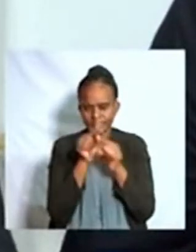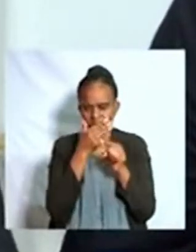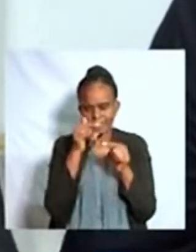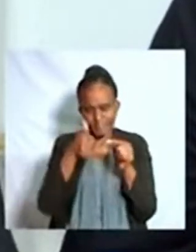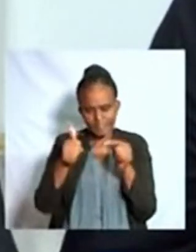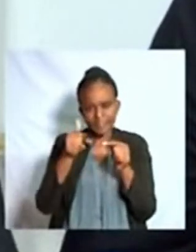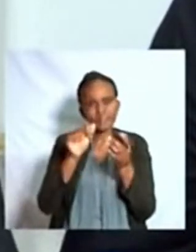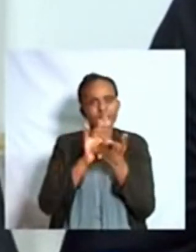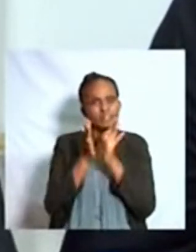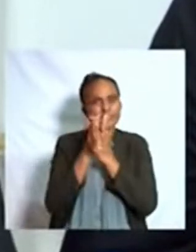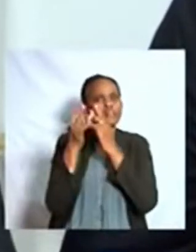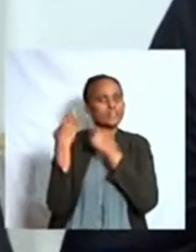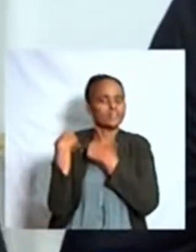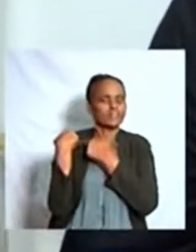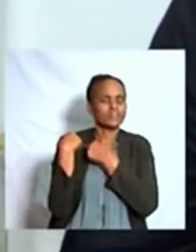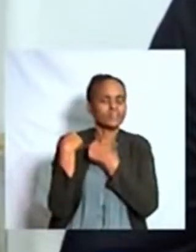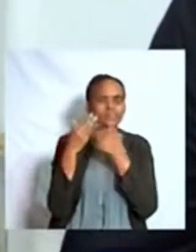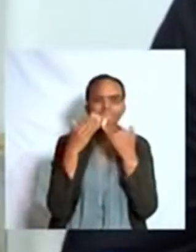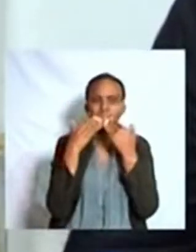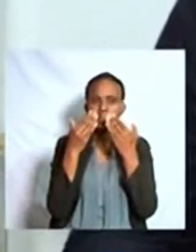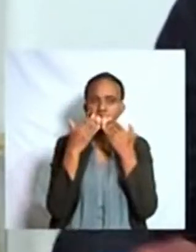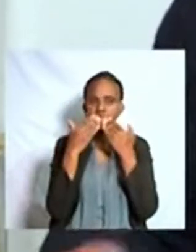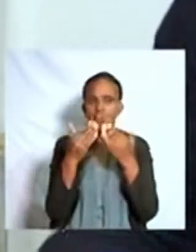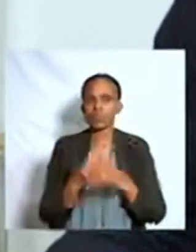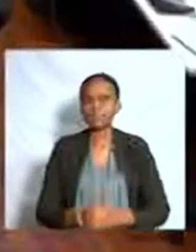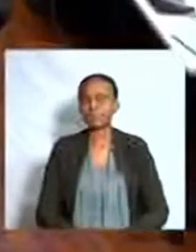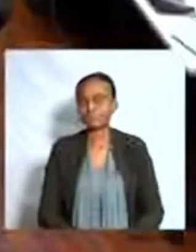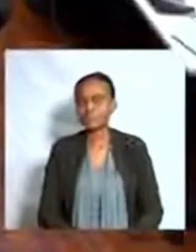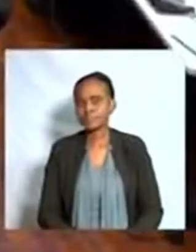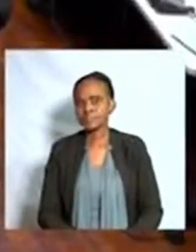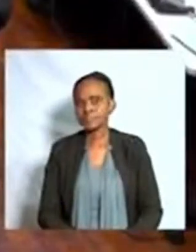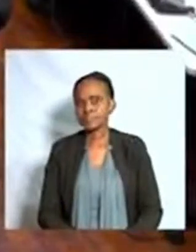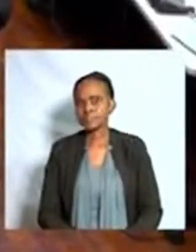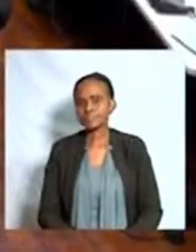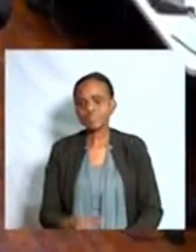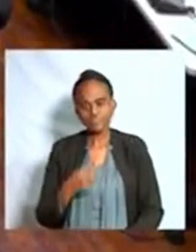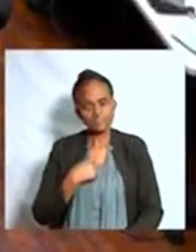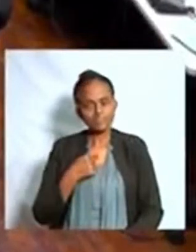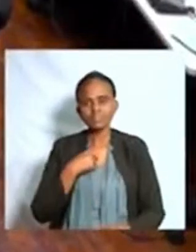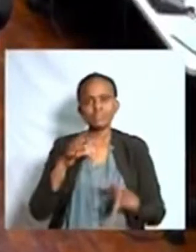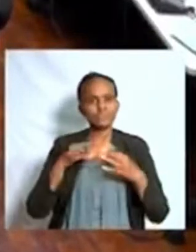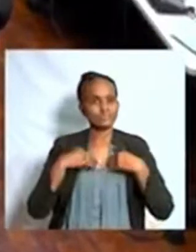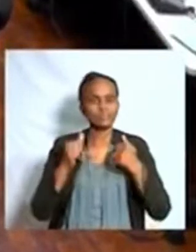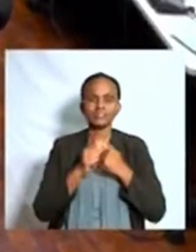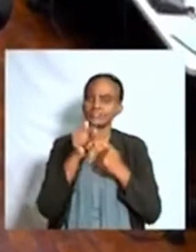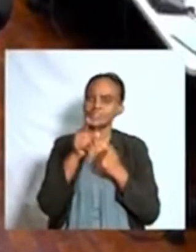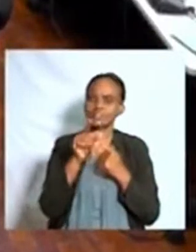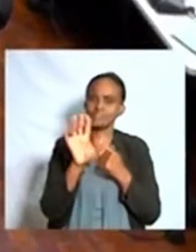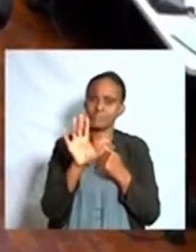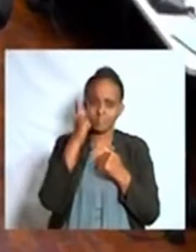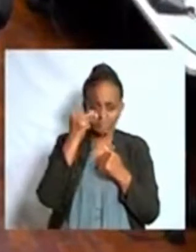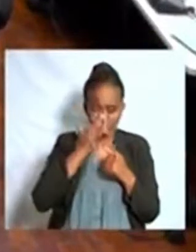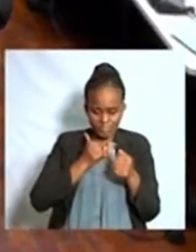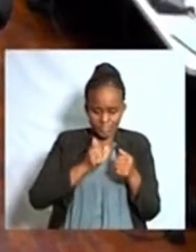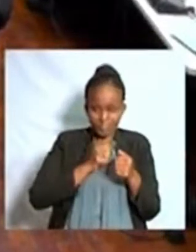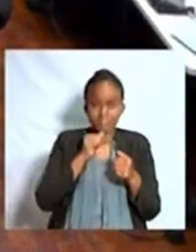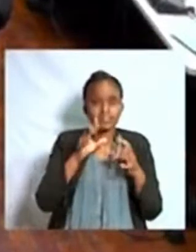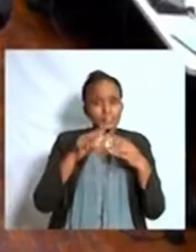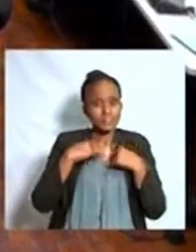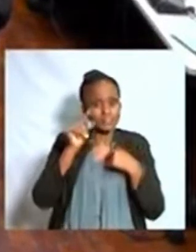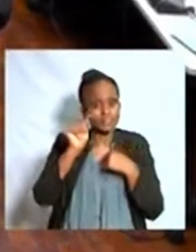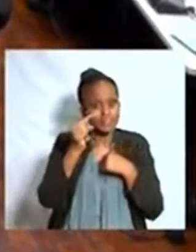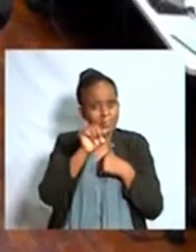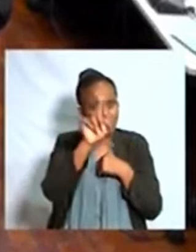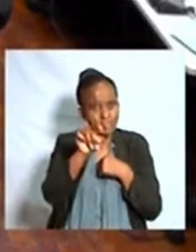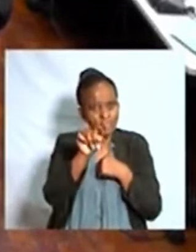held accountable for that. I appreciate the Minister of Finance, but I don't agree with you. Why I don't agree with you, the first question I asked